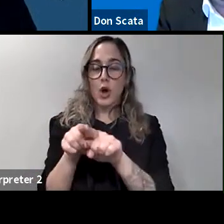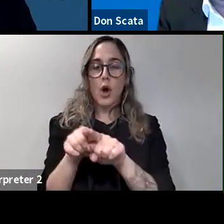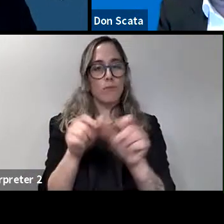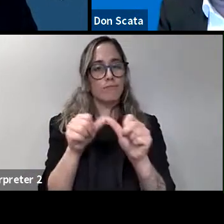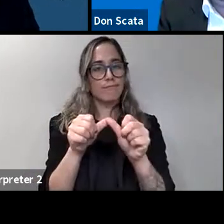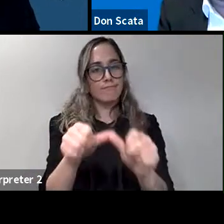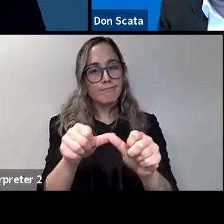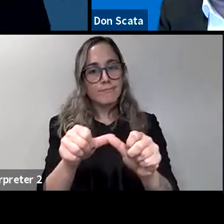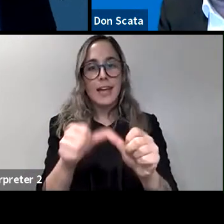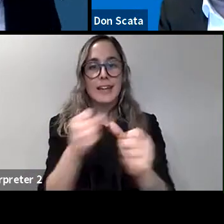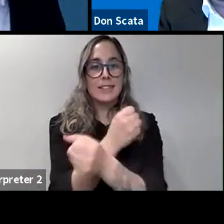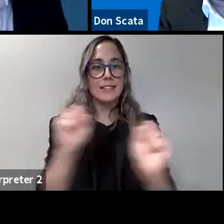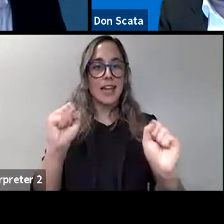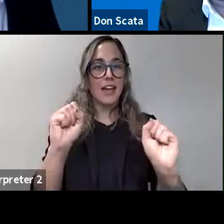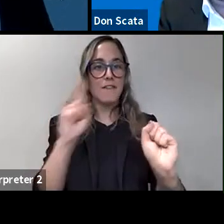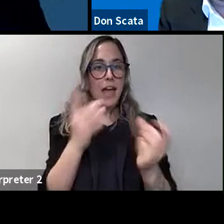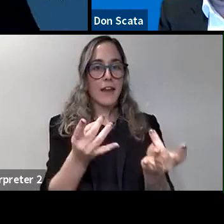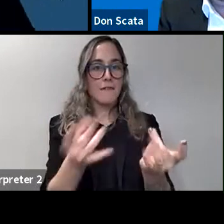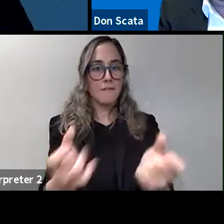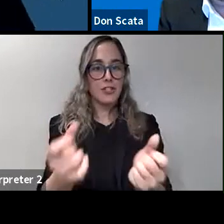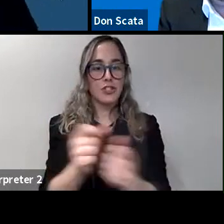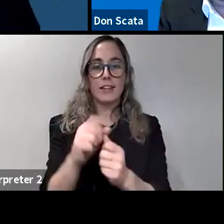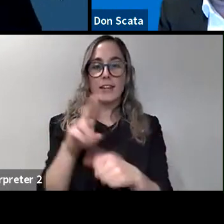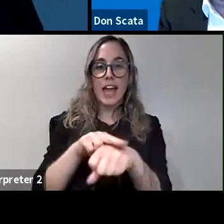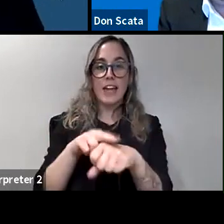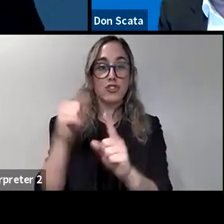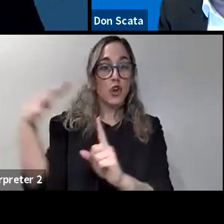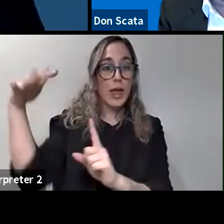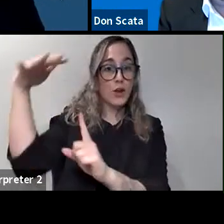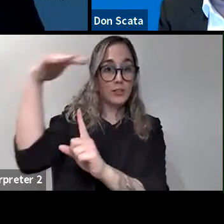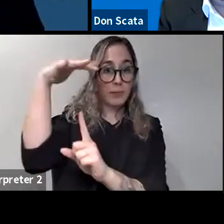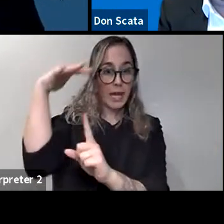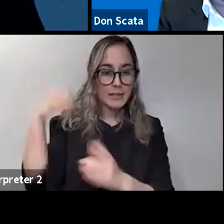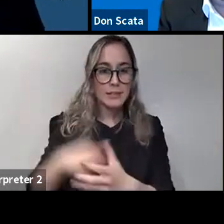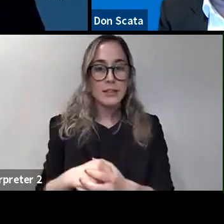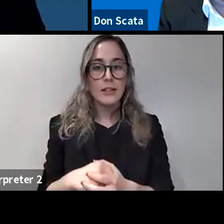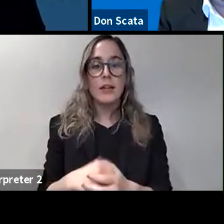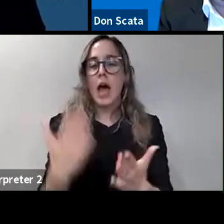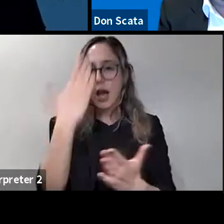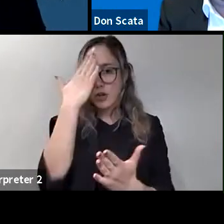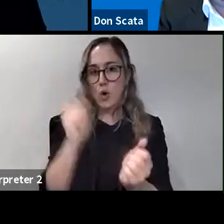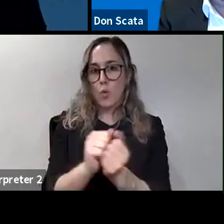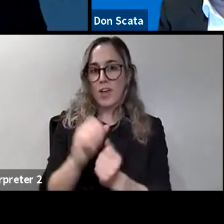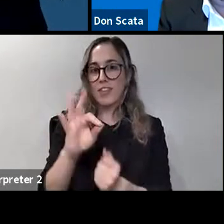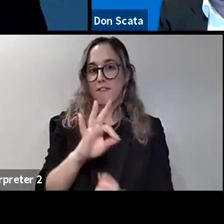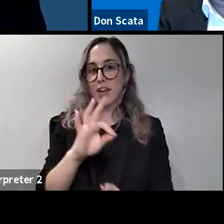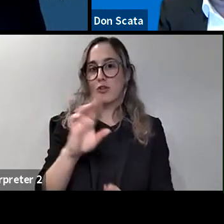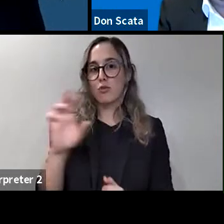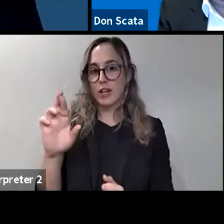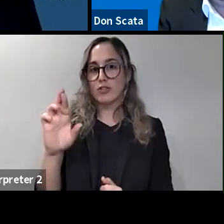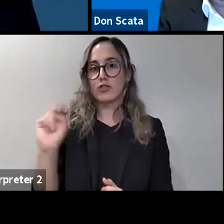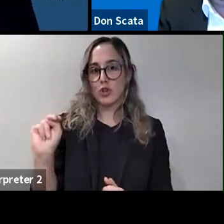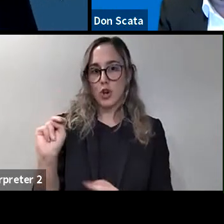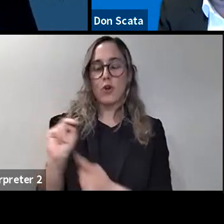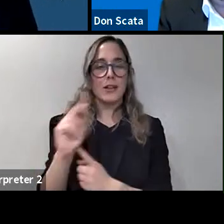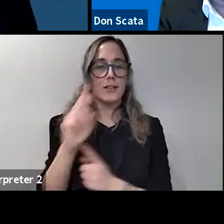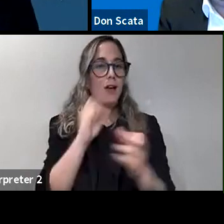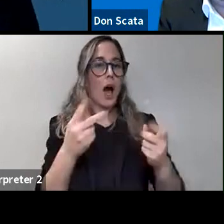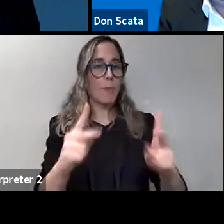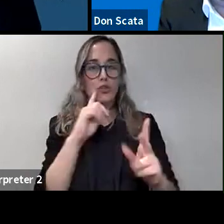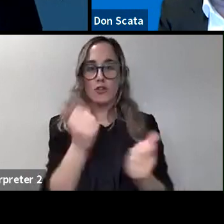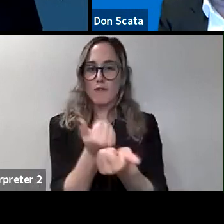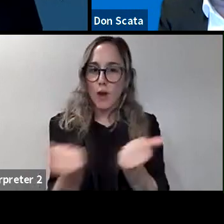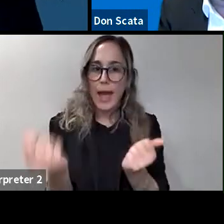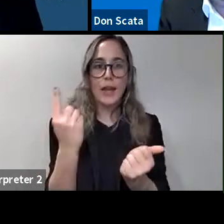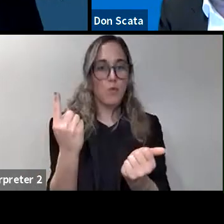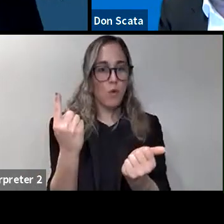maintaining a safe and efficient national airspace. And I would note with this Federal Register notice, there's an opportunity for anyone